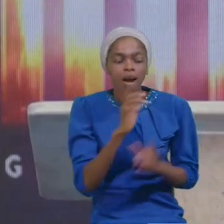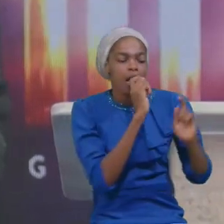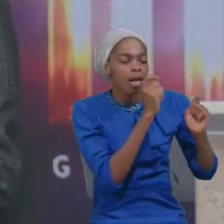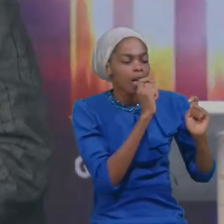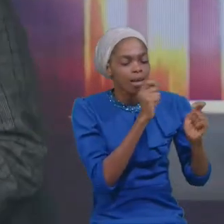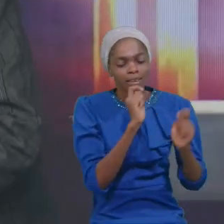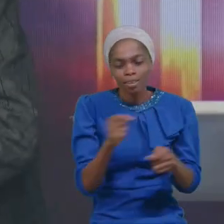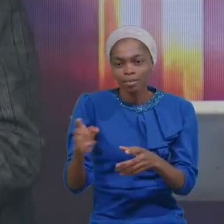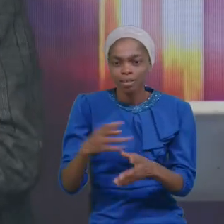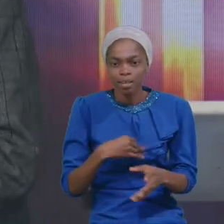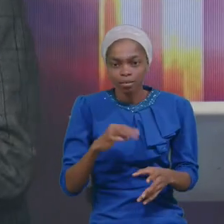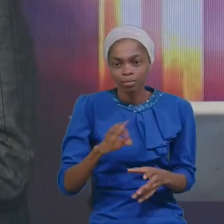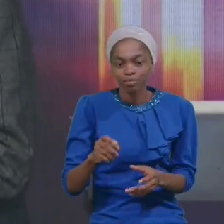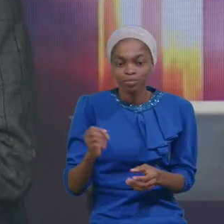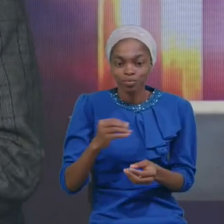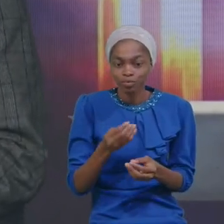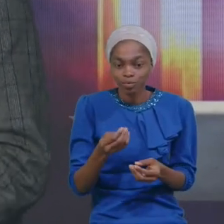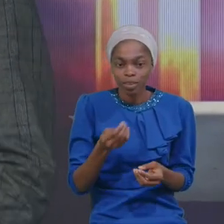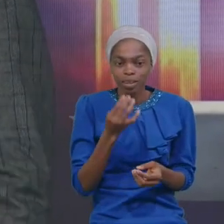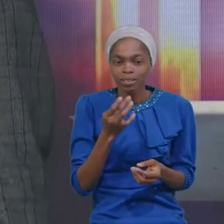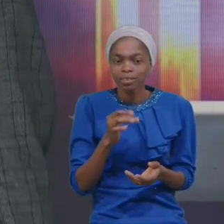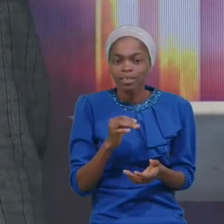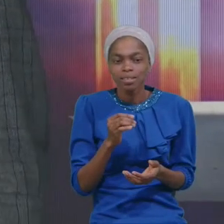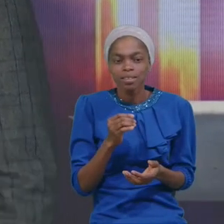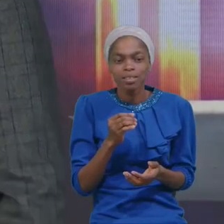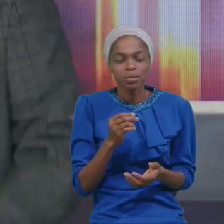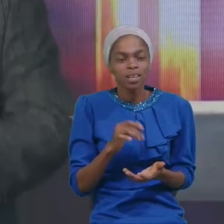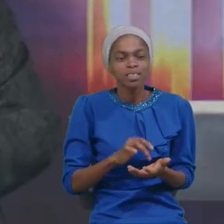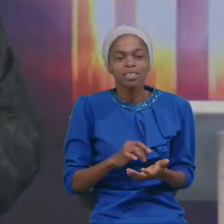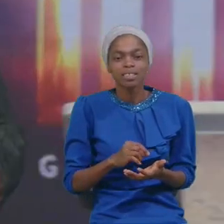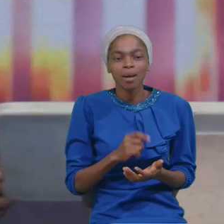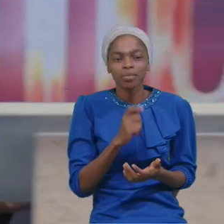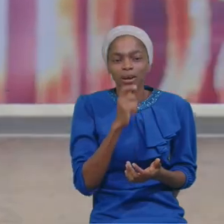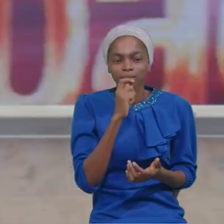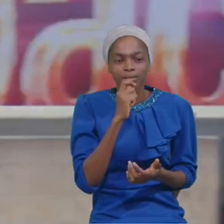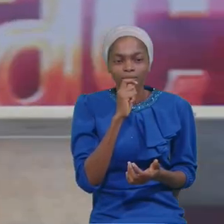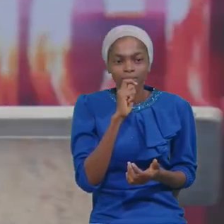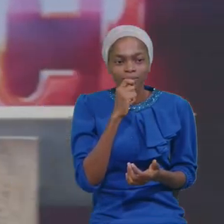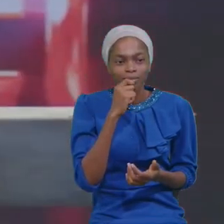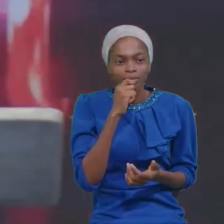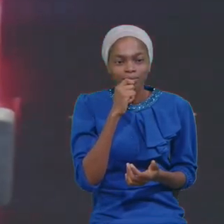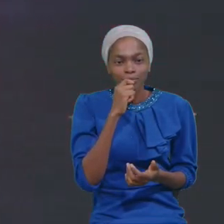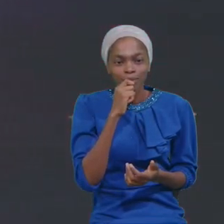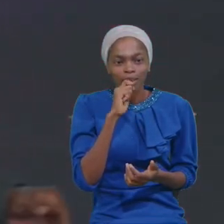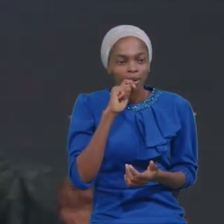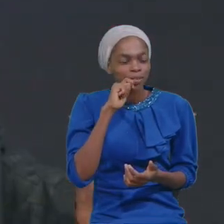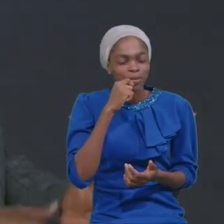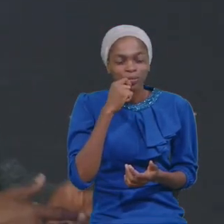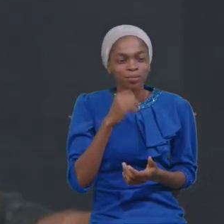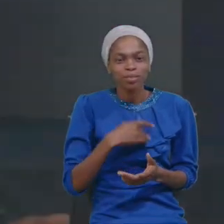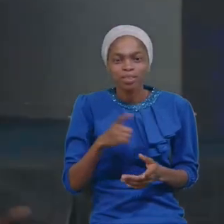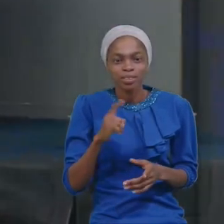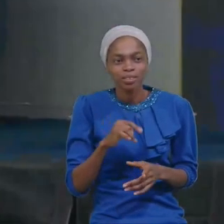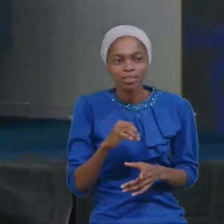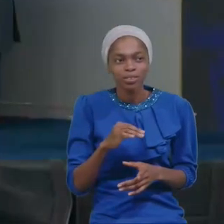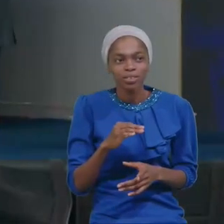you don't have any enjoyment of that gift anymore. Oh, I'm going to have a new dress. And then you